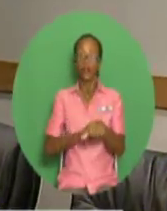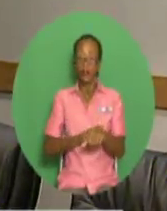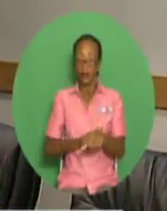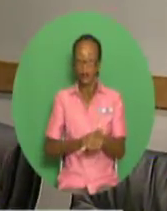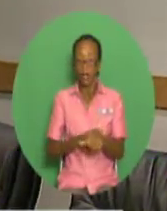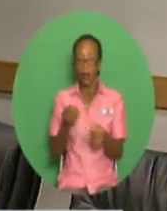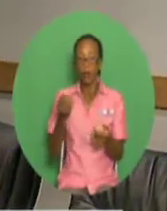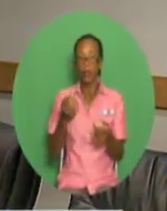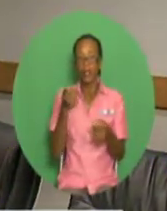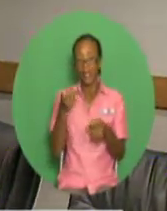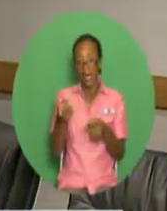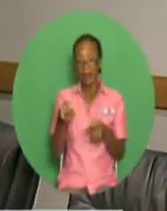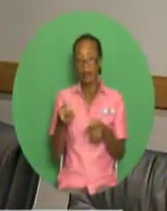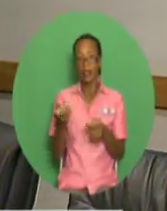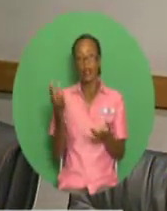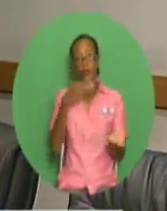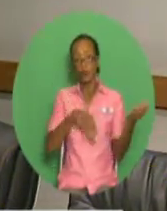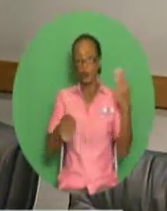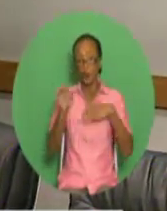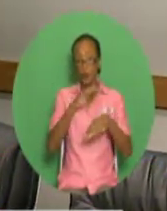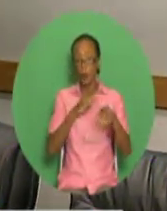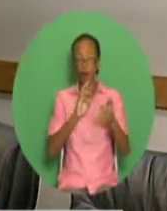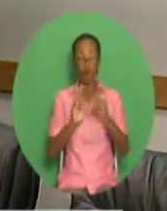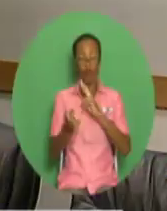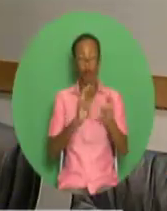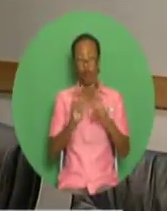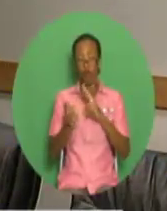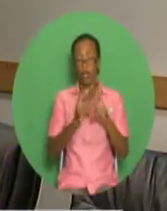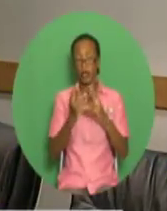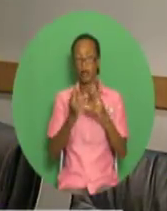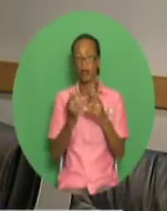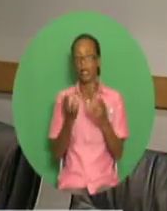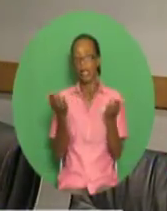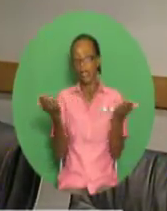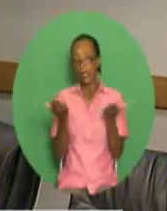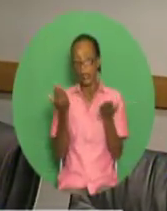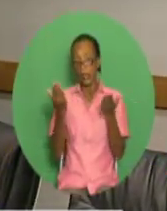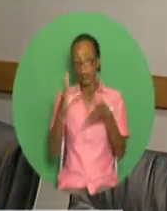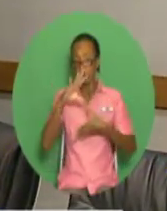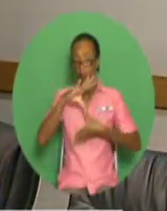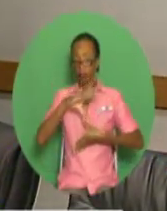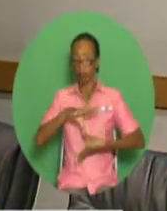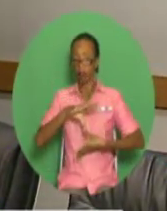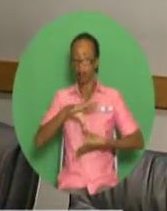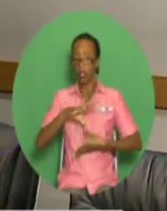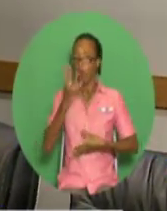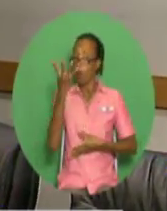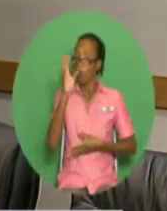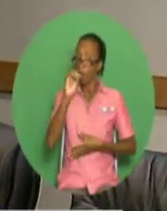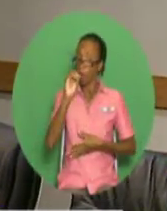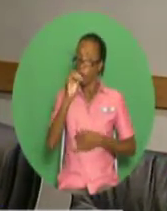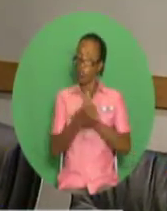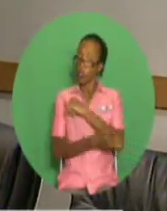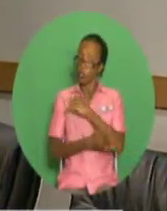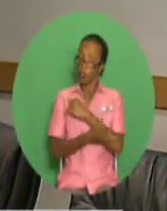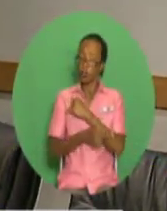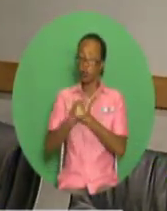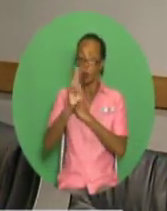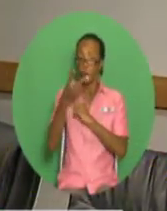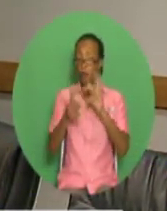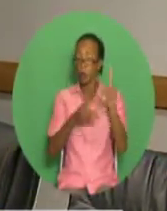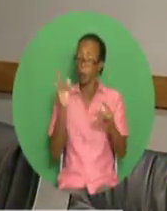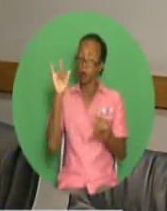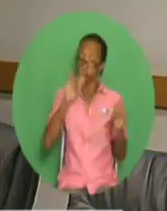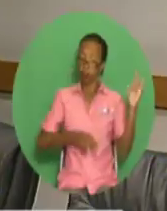CC-CAN, which is the biggest aquatic meet in the Western Hemisphere. We had 40 countries and 2,000 athletes visiting Trinidad and